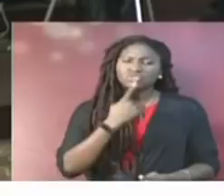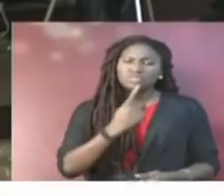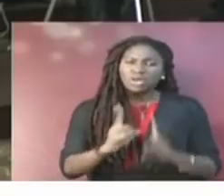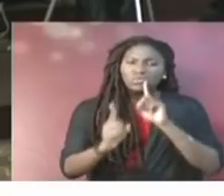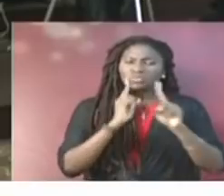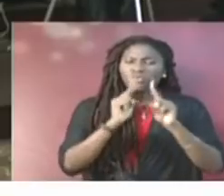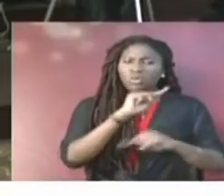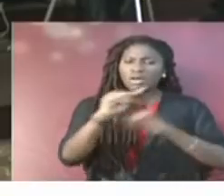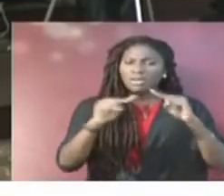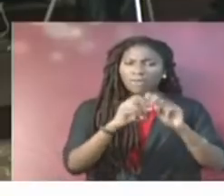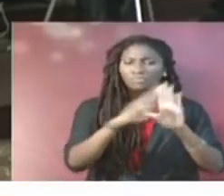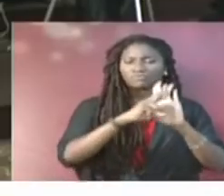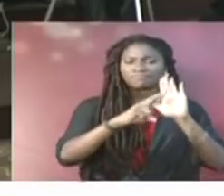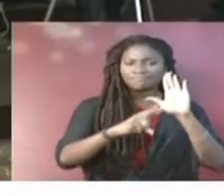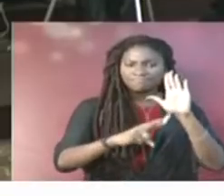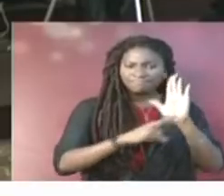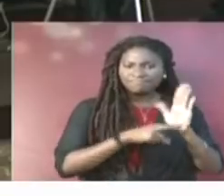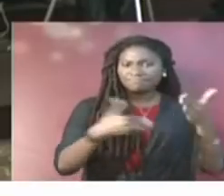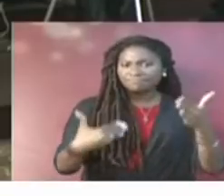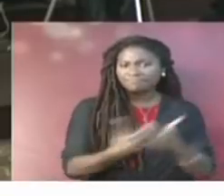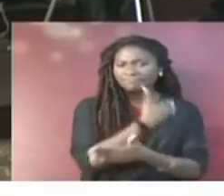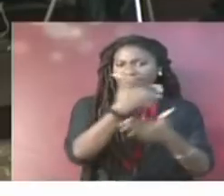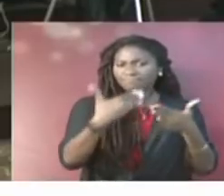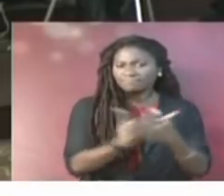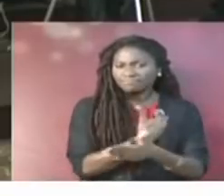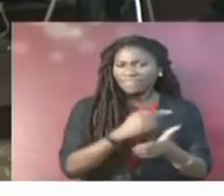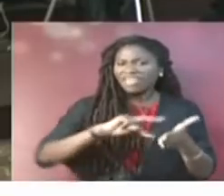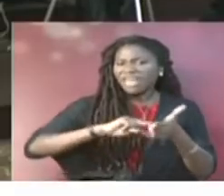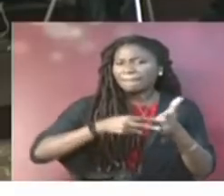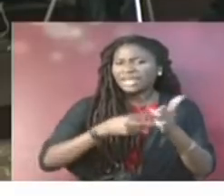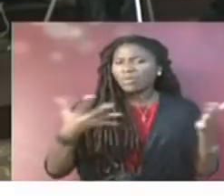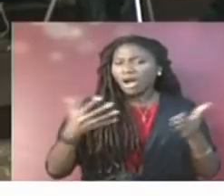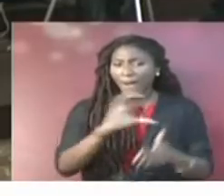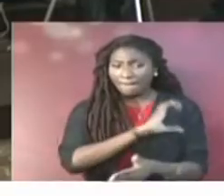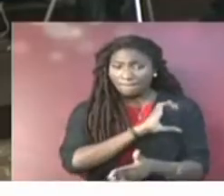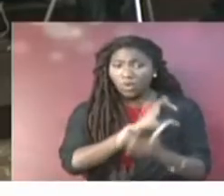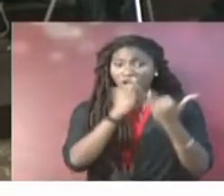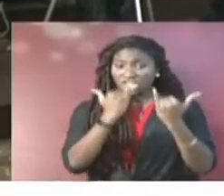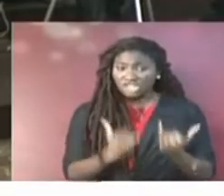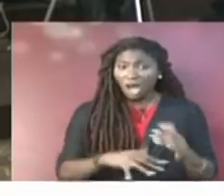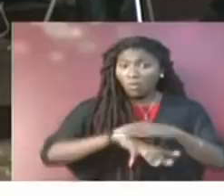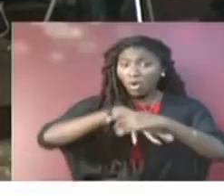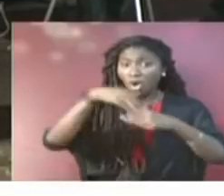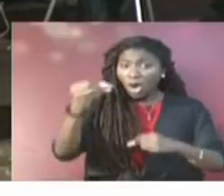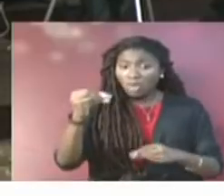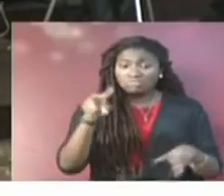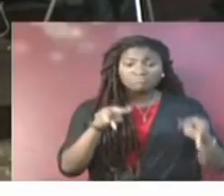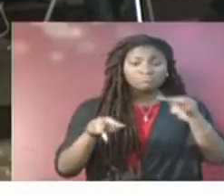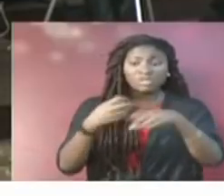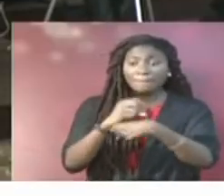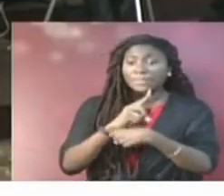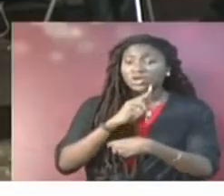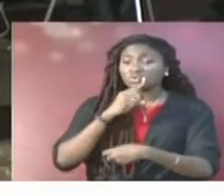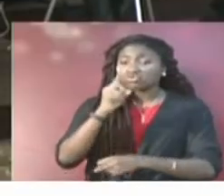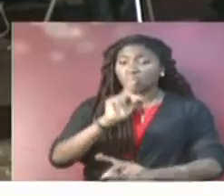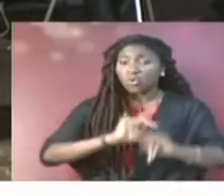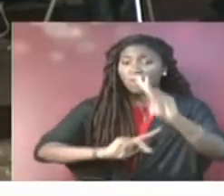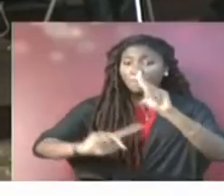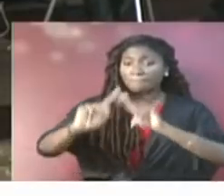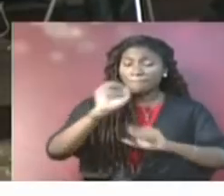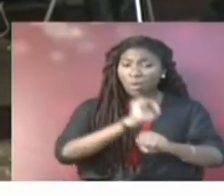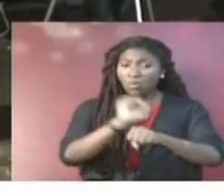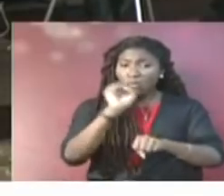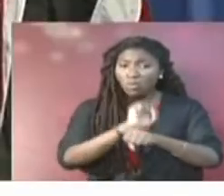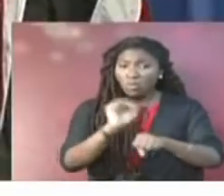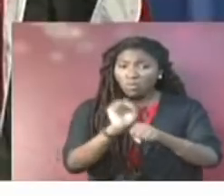restrictions, is it that police will be now on the streets ensuring that only essential